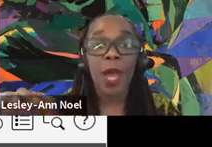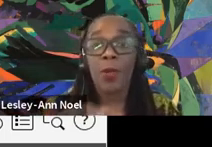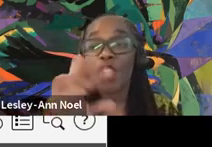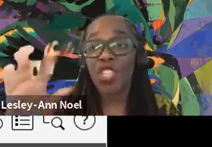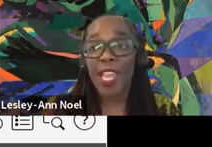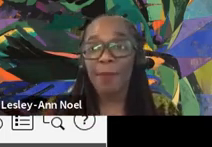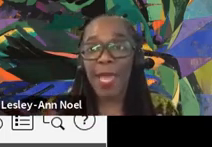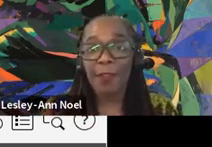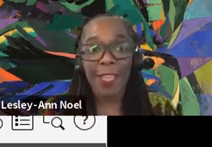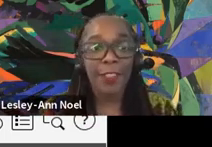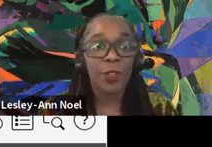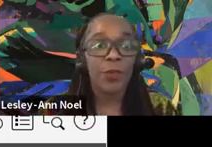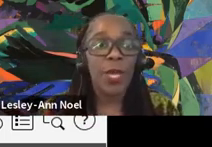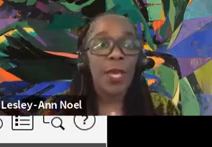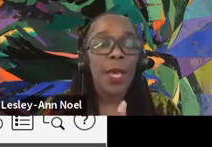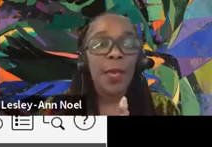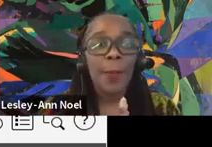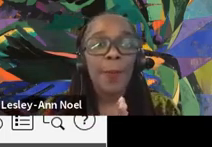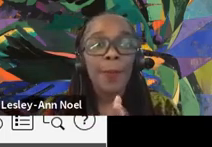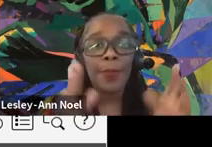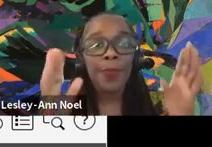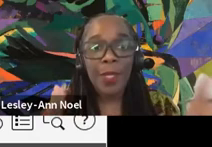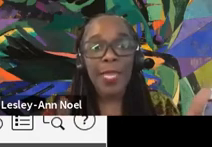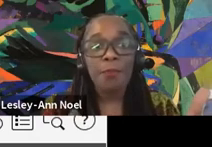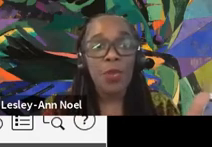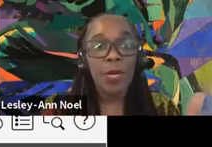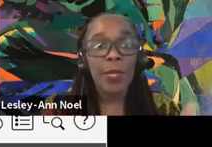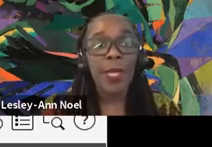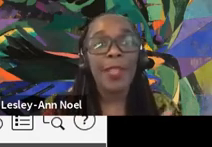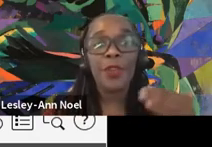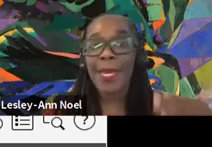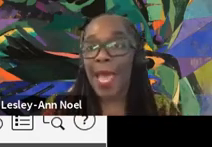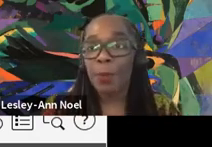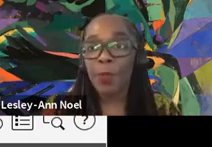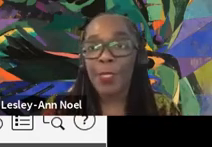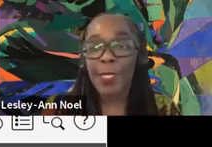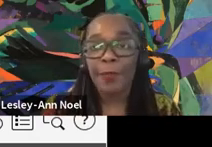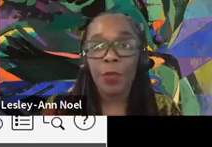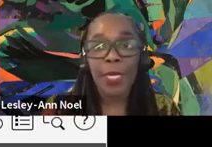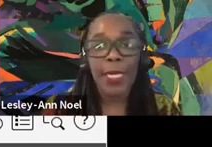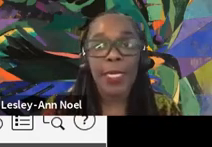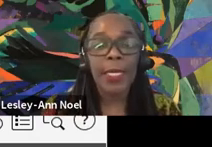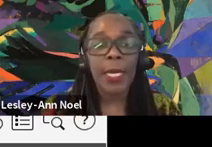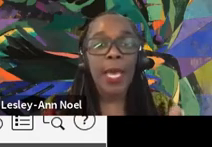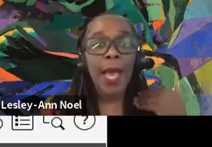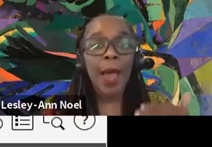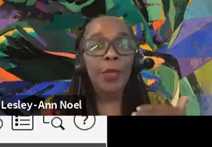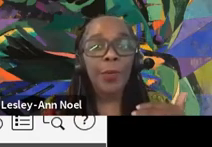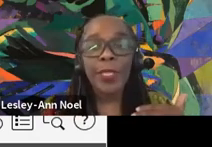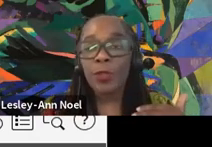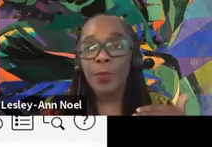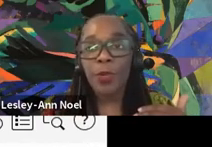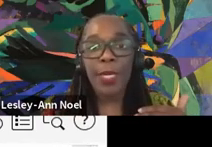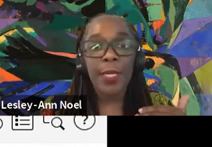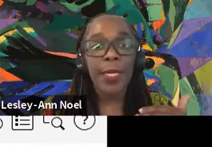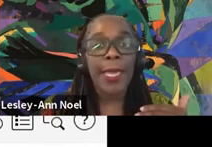principles to our shared manifesto in mural. Okay, and you can add more post-its if you need. How do